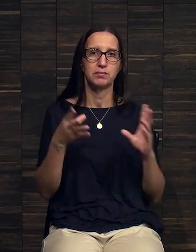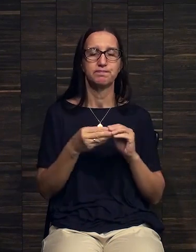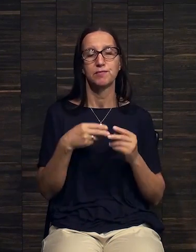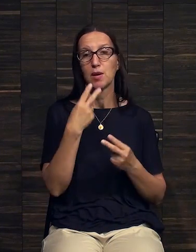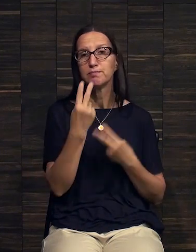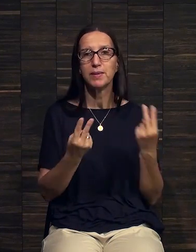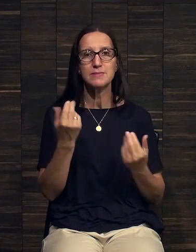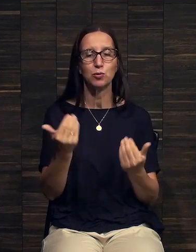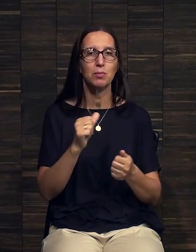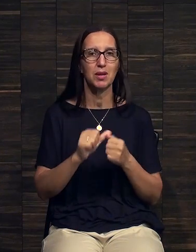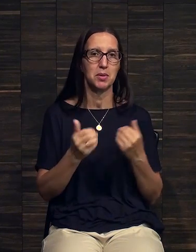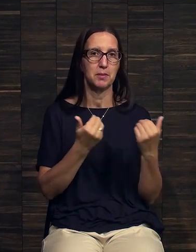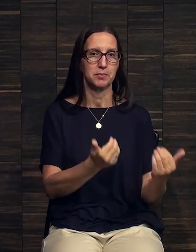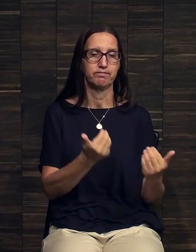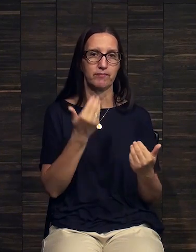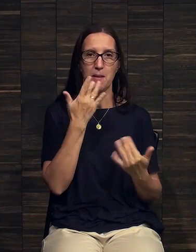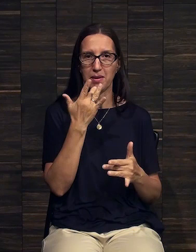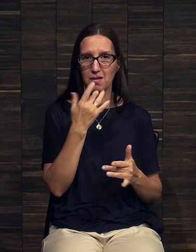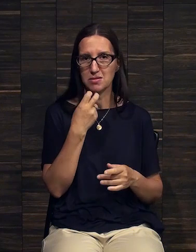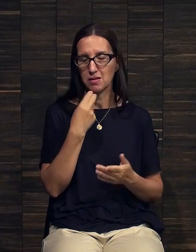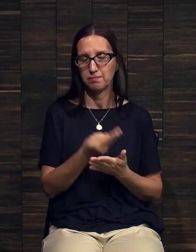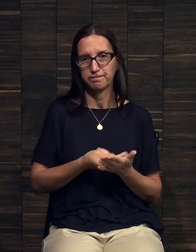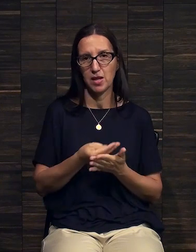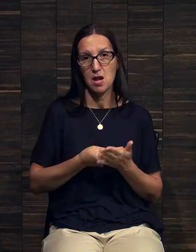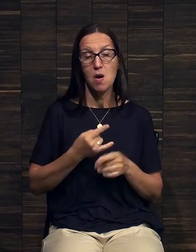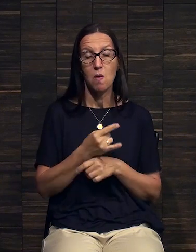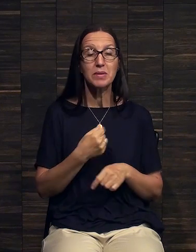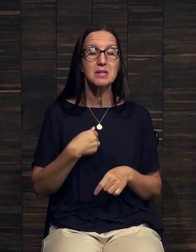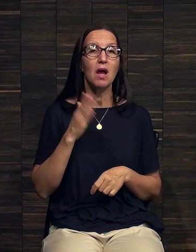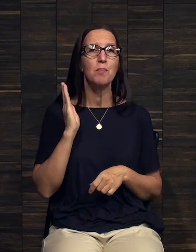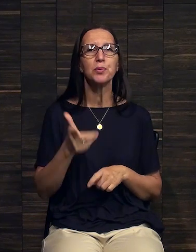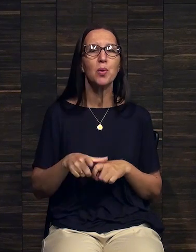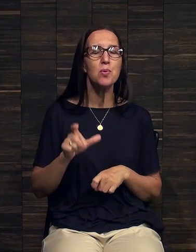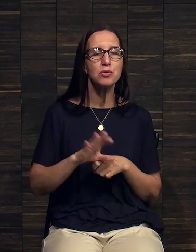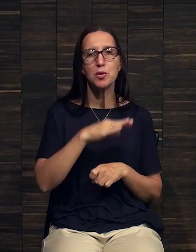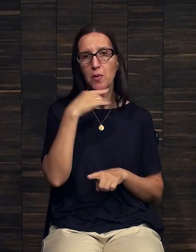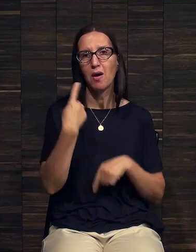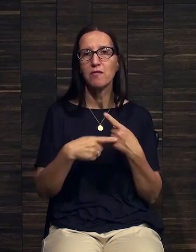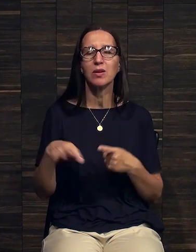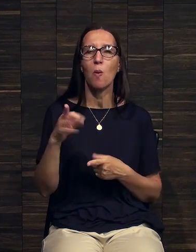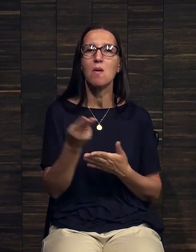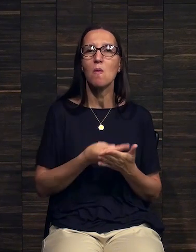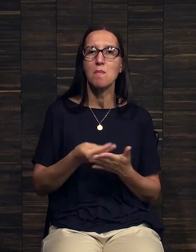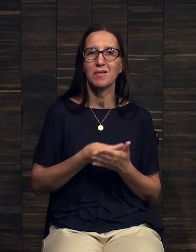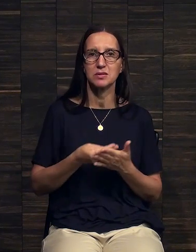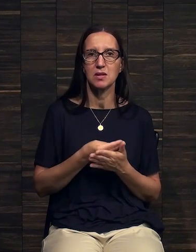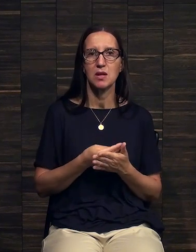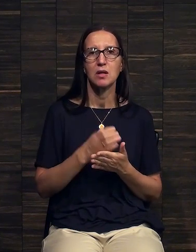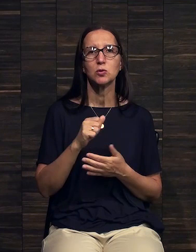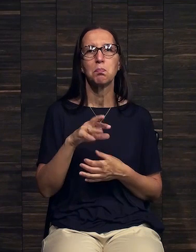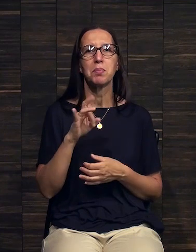on Japanese and European comics. So we will touch upon American comics. And I will be talking a lot